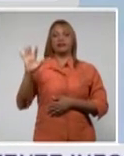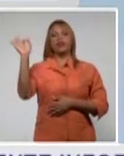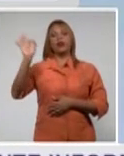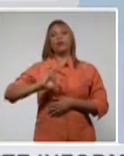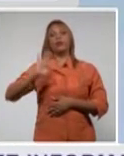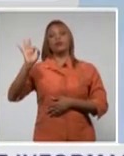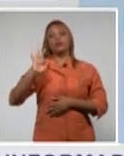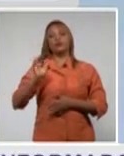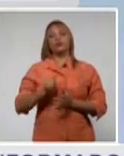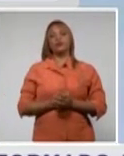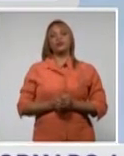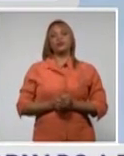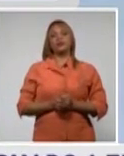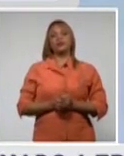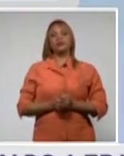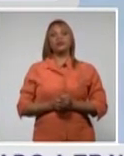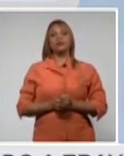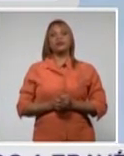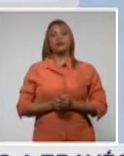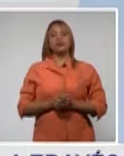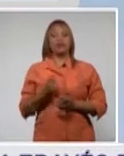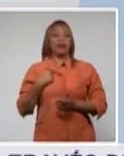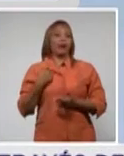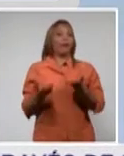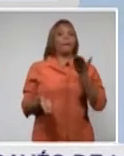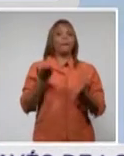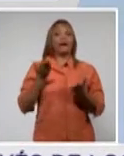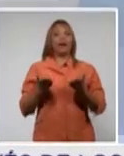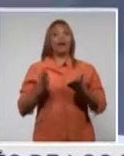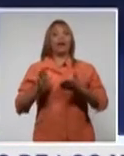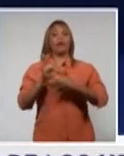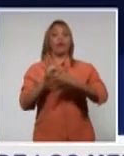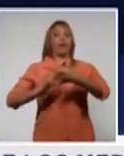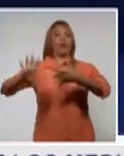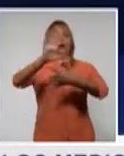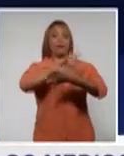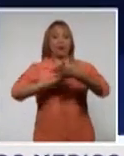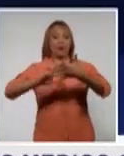2.65%, which, compared with the regional rate of